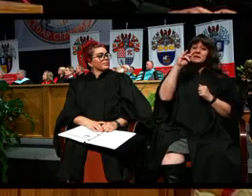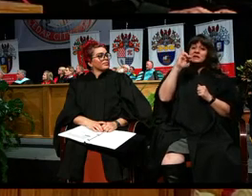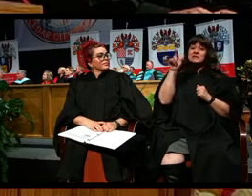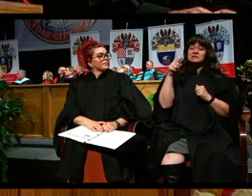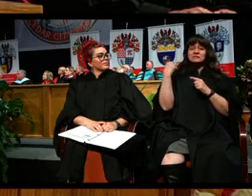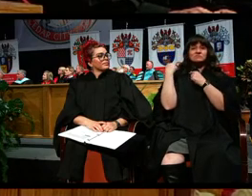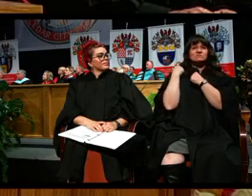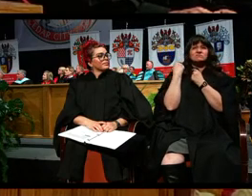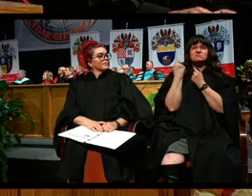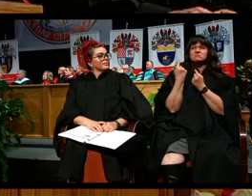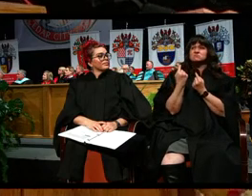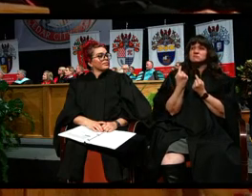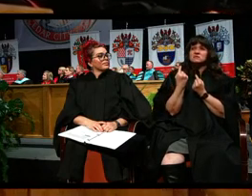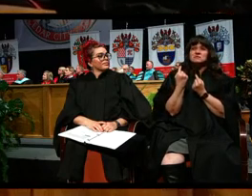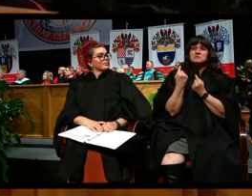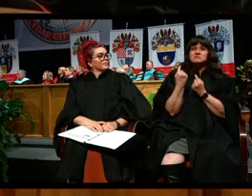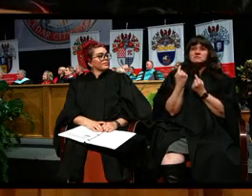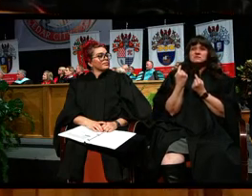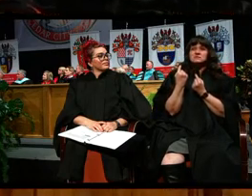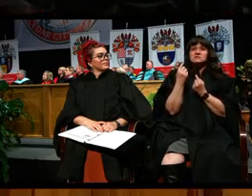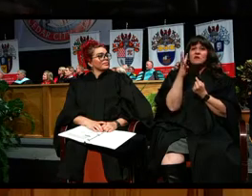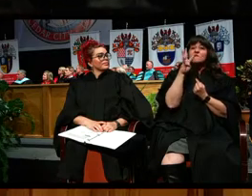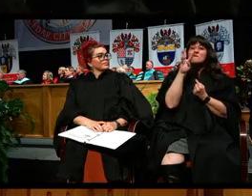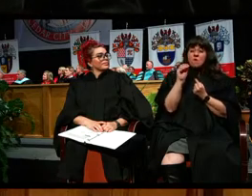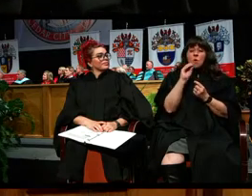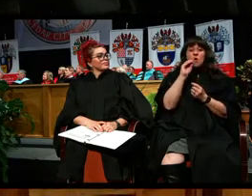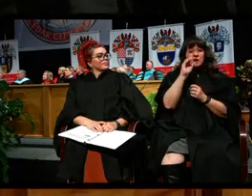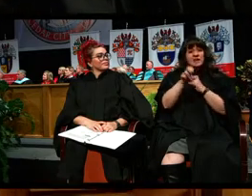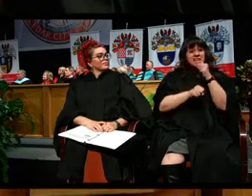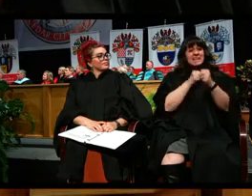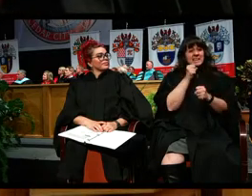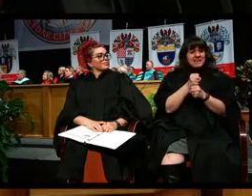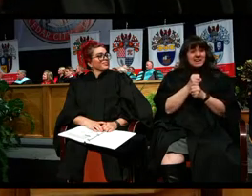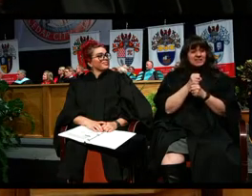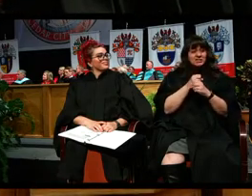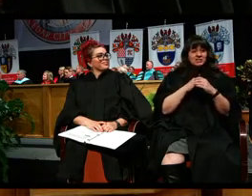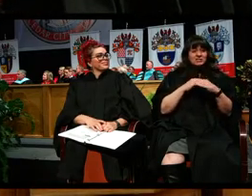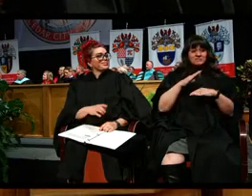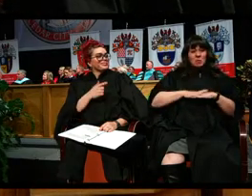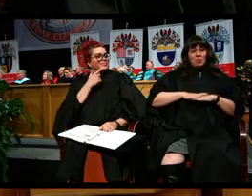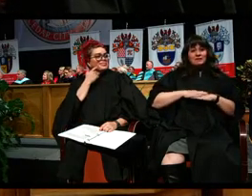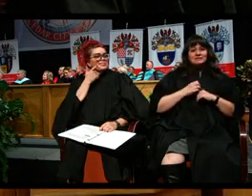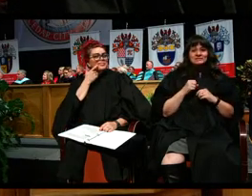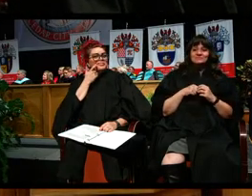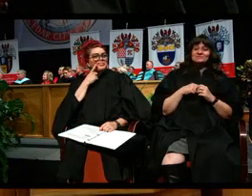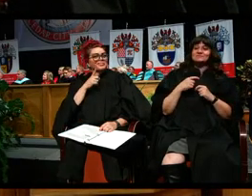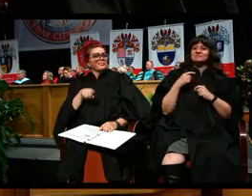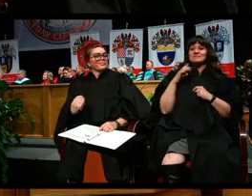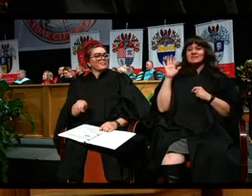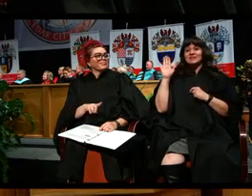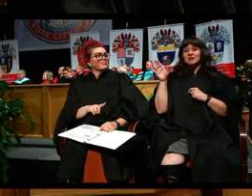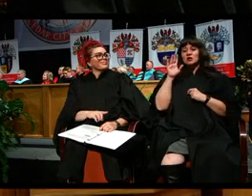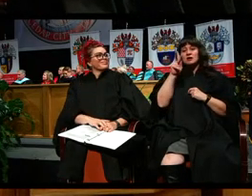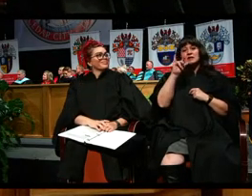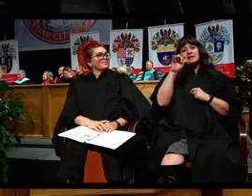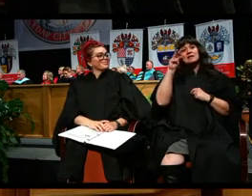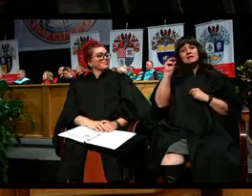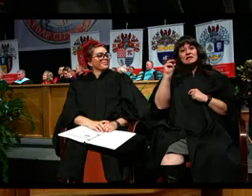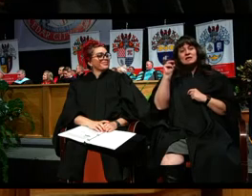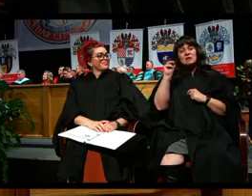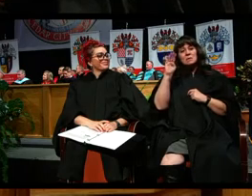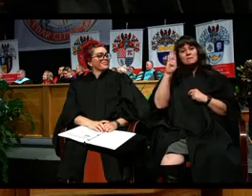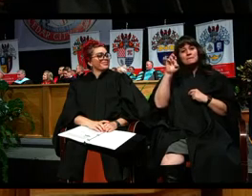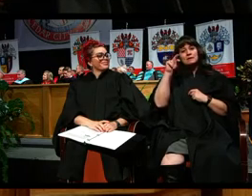for a minimum of 40 years. Her dad, Ken Benson, was one of my